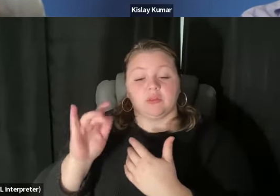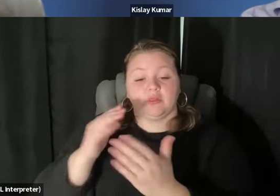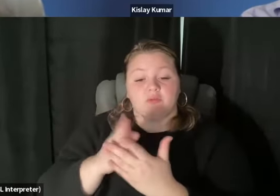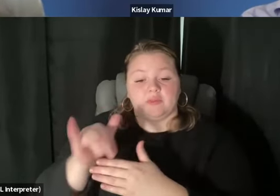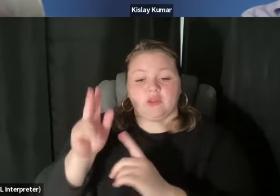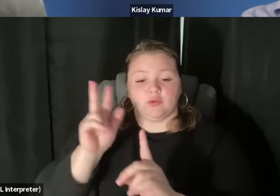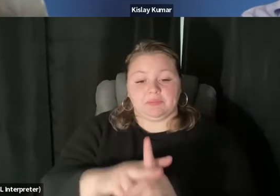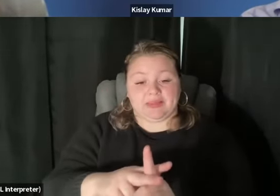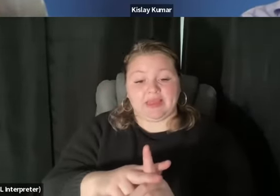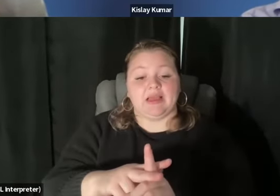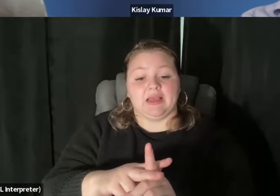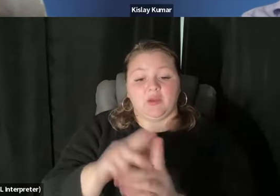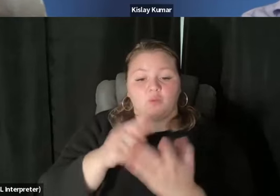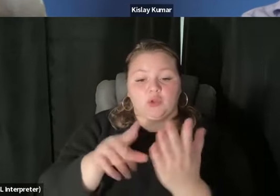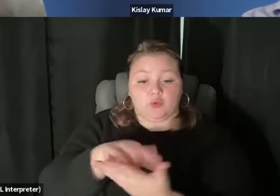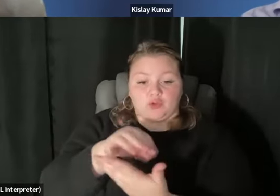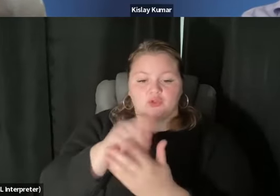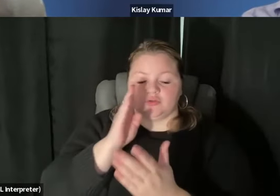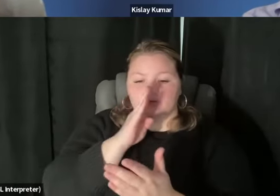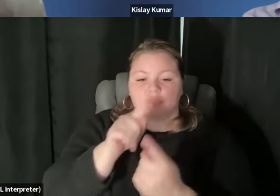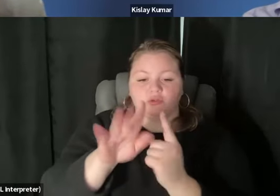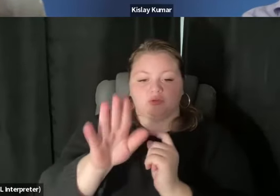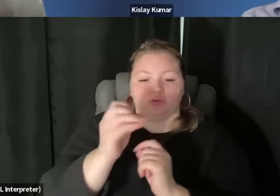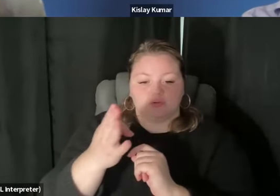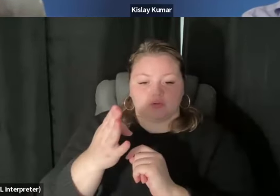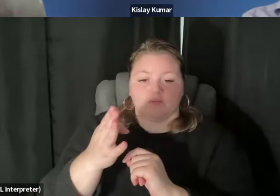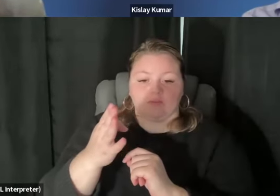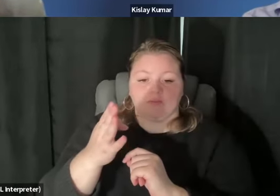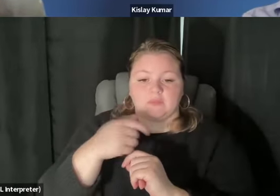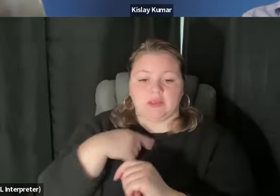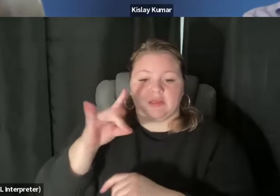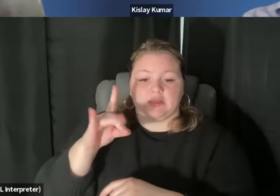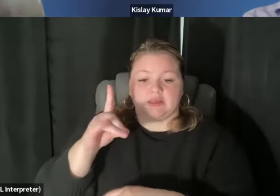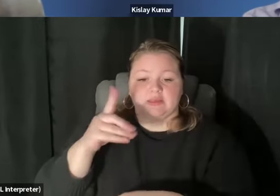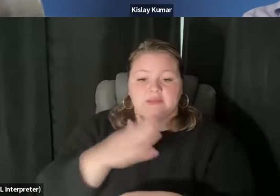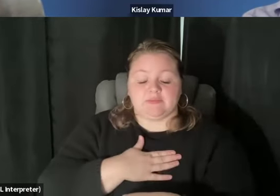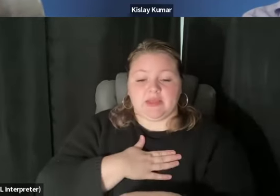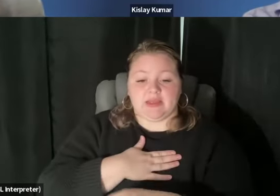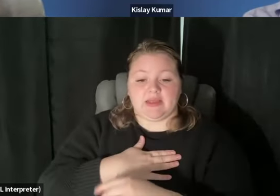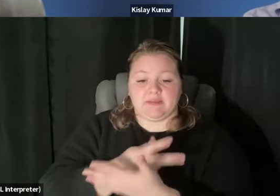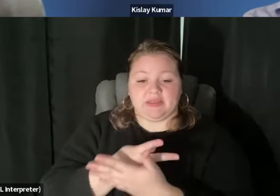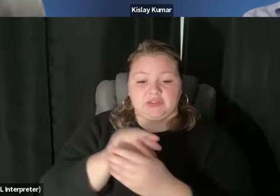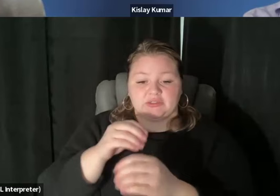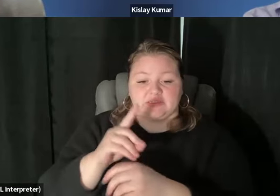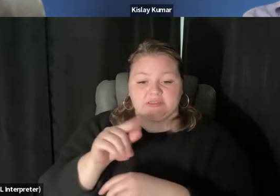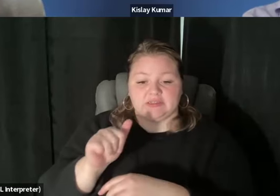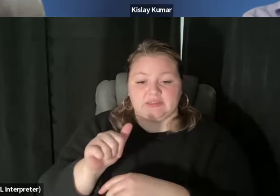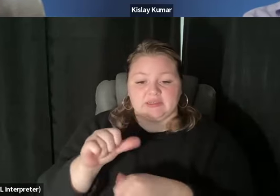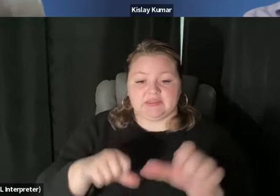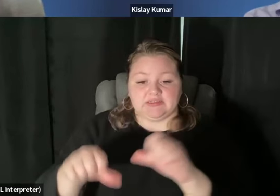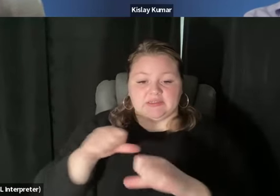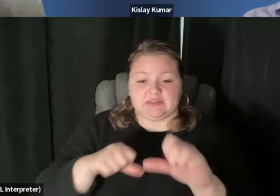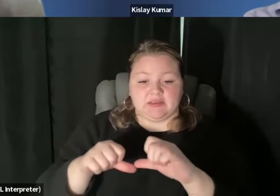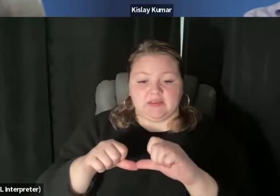job if you are working in the same area. For me, it's the same area. I work in data science. I'm doing my master's in data science. So I directly use whatever I